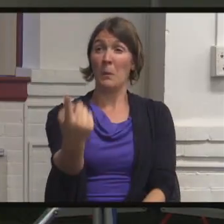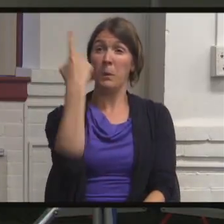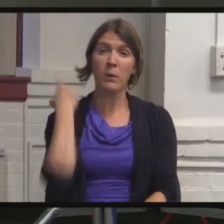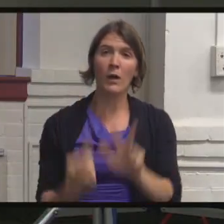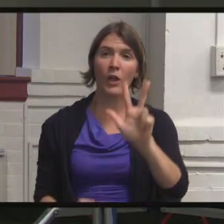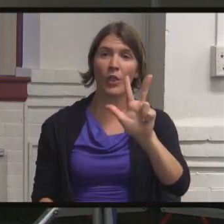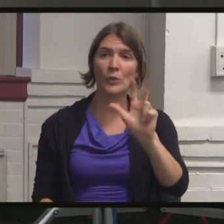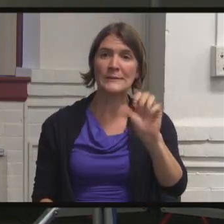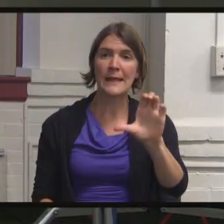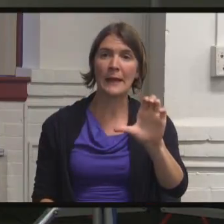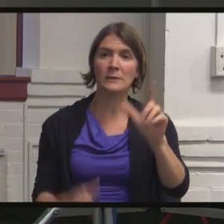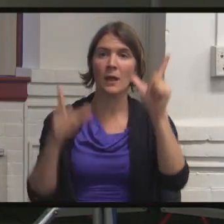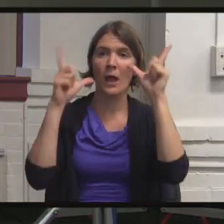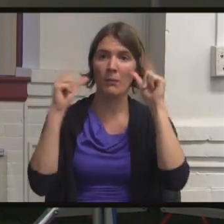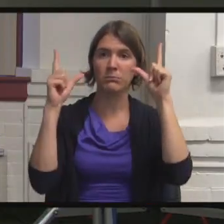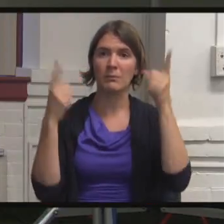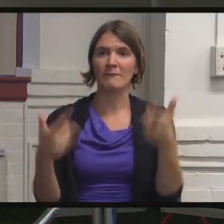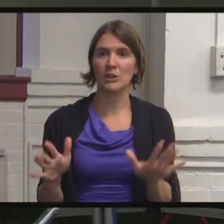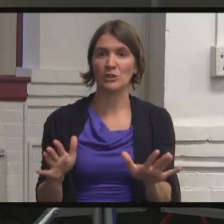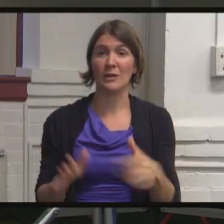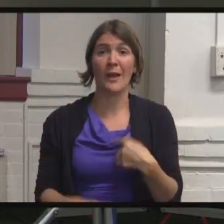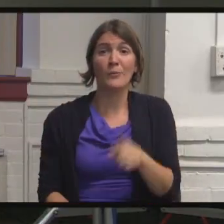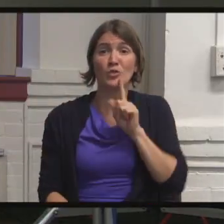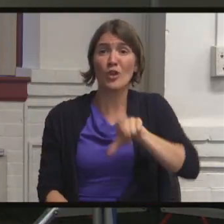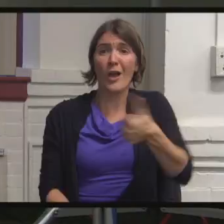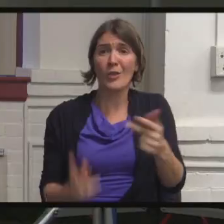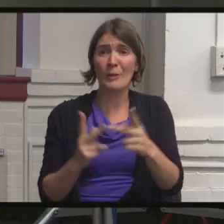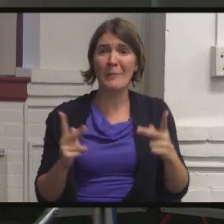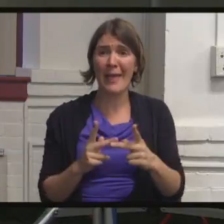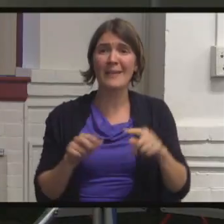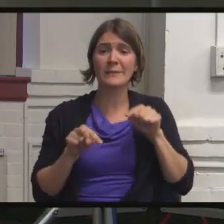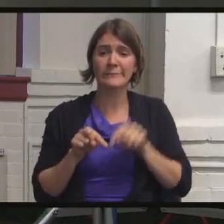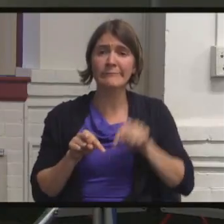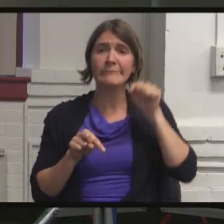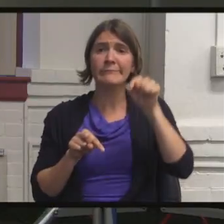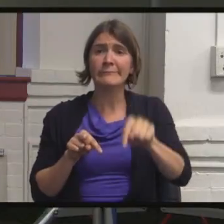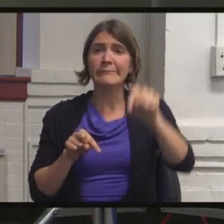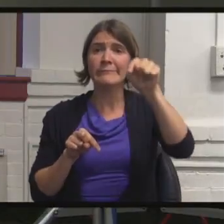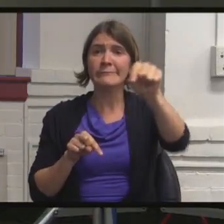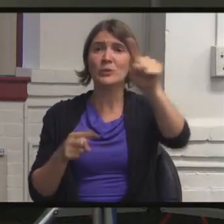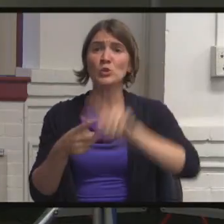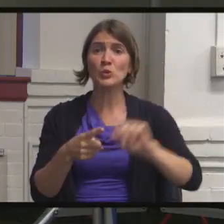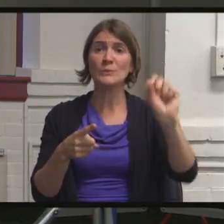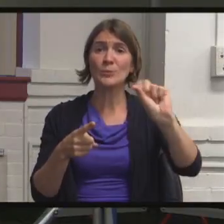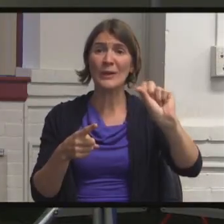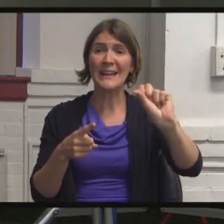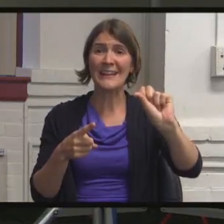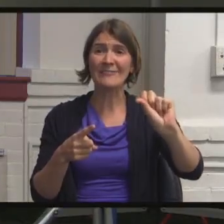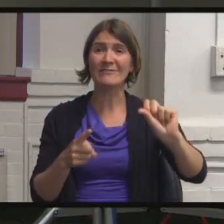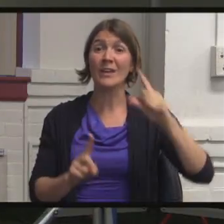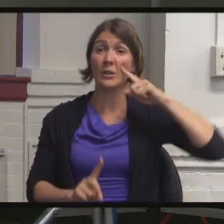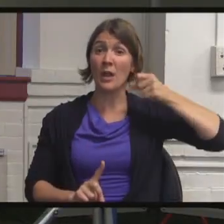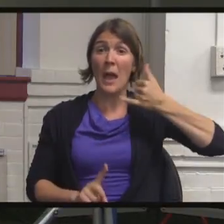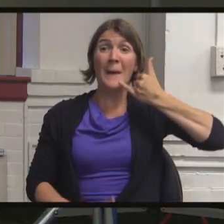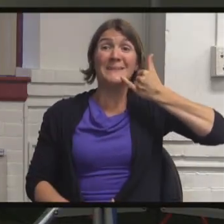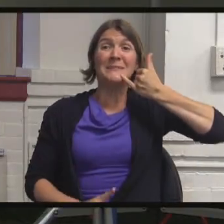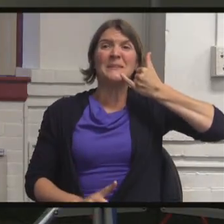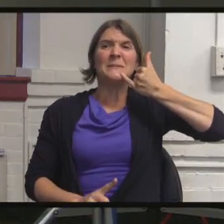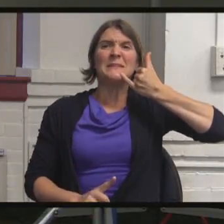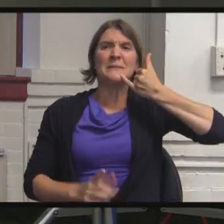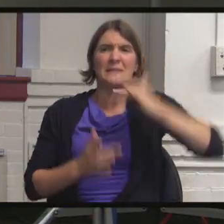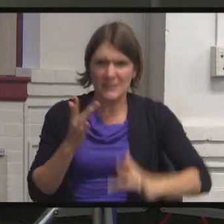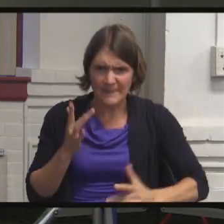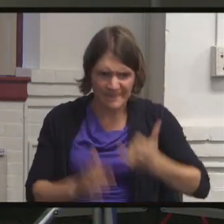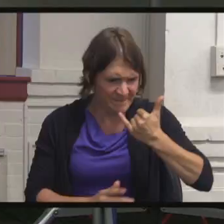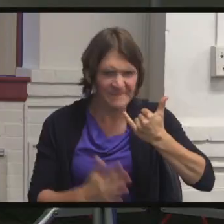There are plenty of other instances on 91 between here and Springfield, Vermont, where you're gonna lose cell reception for a whole lot longer than